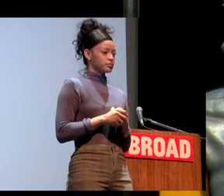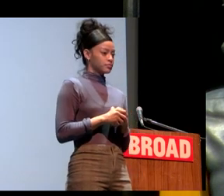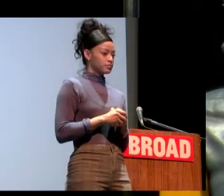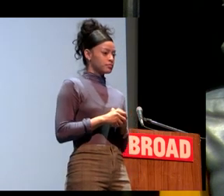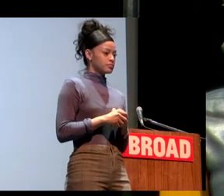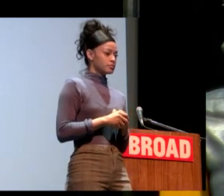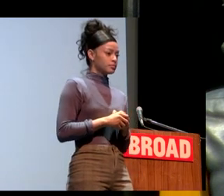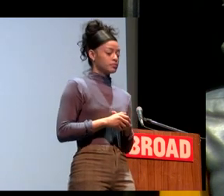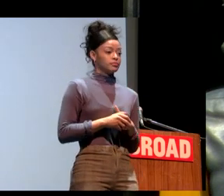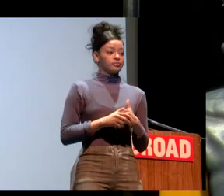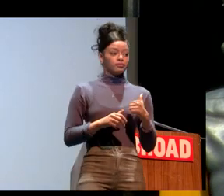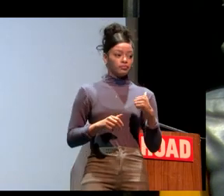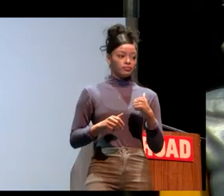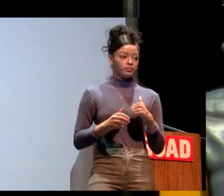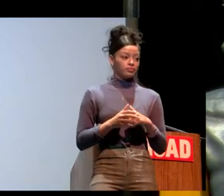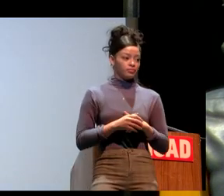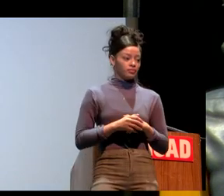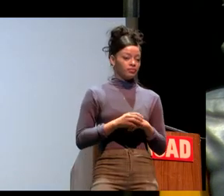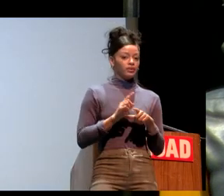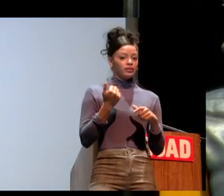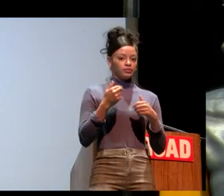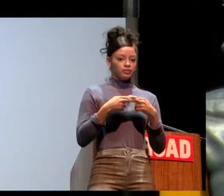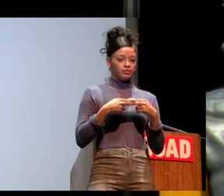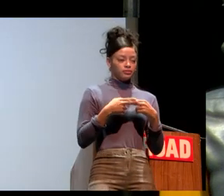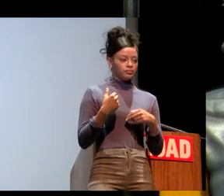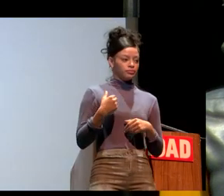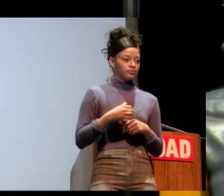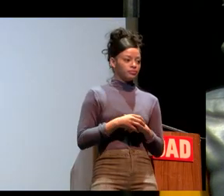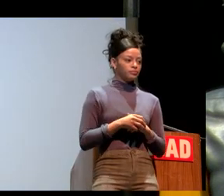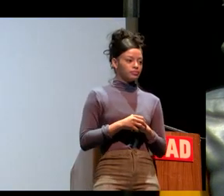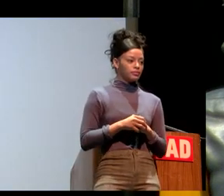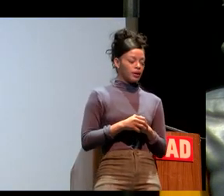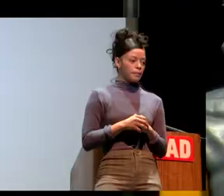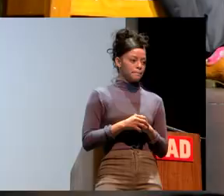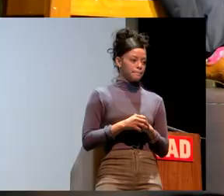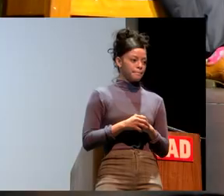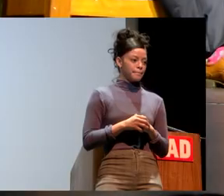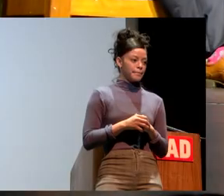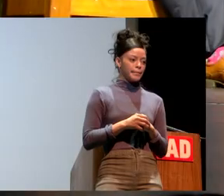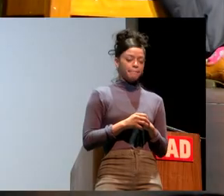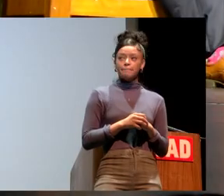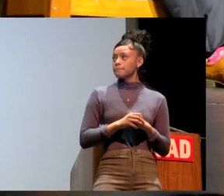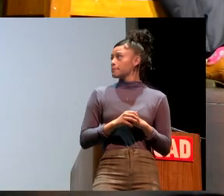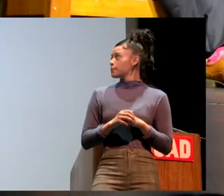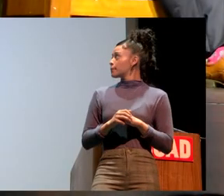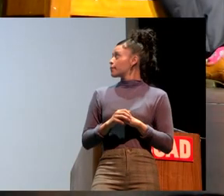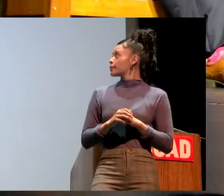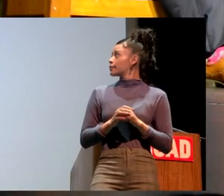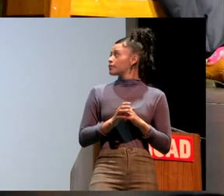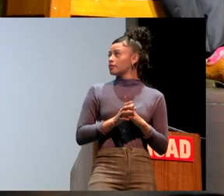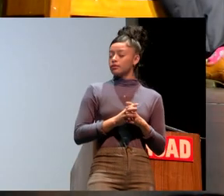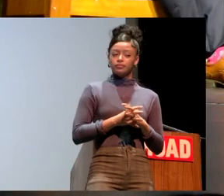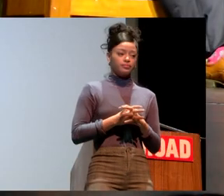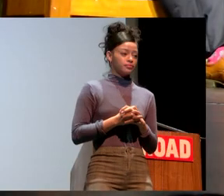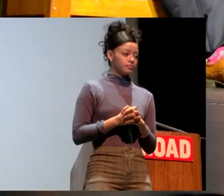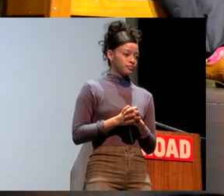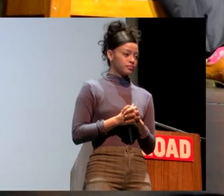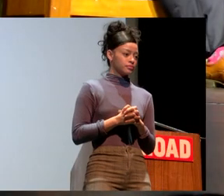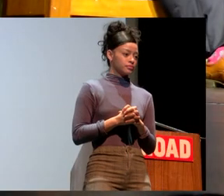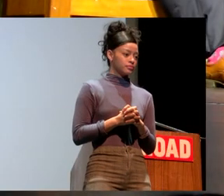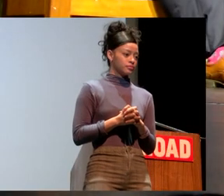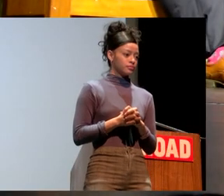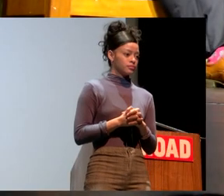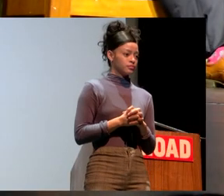before ask, as well. Can you hear me? No, I wanted to say, like, so Animal Crossing did a lot for the pandemic. A lot of people felt very good thanks to Animal